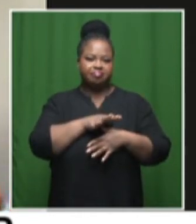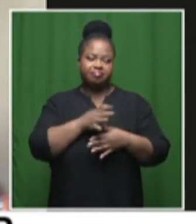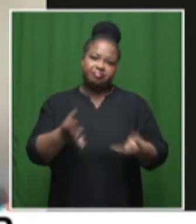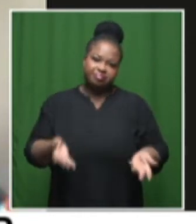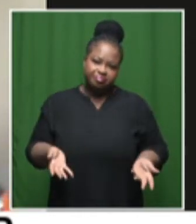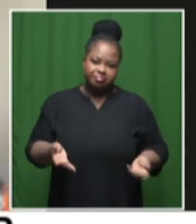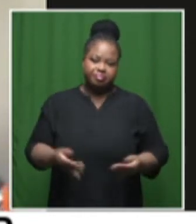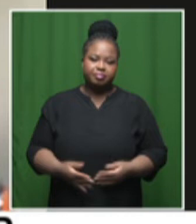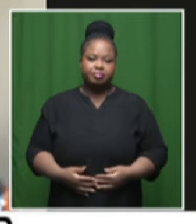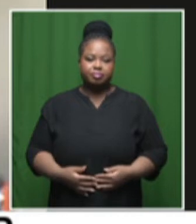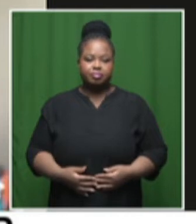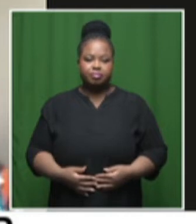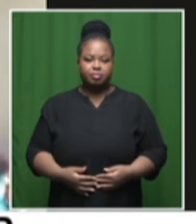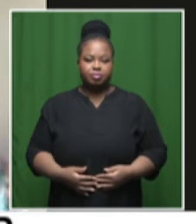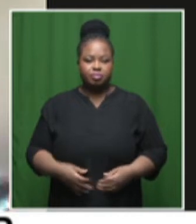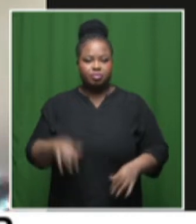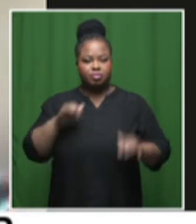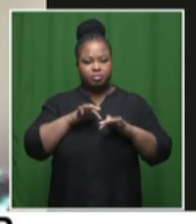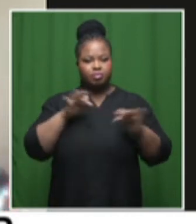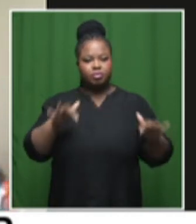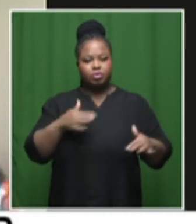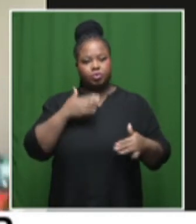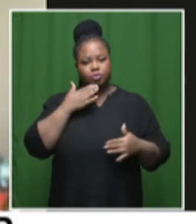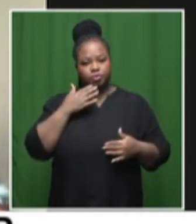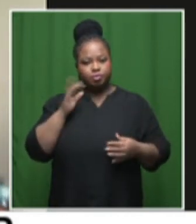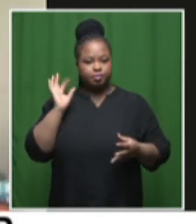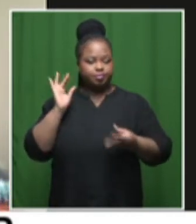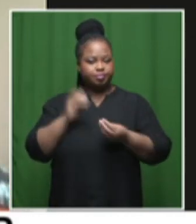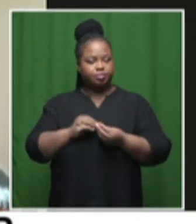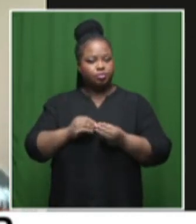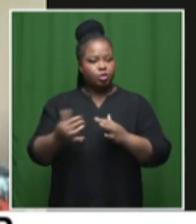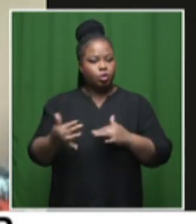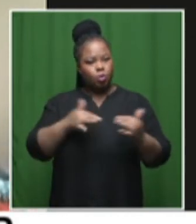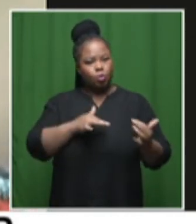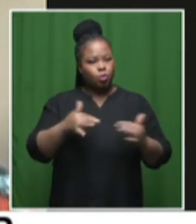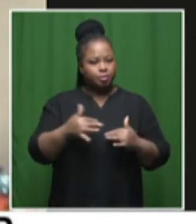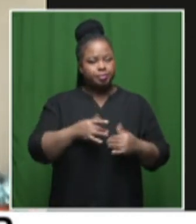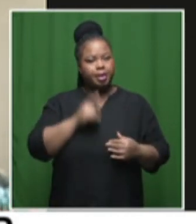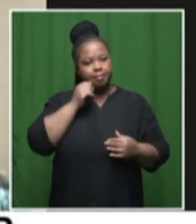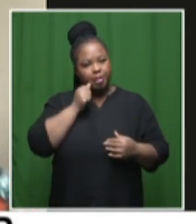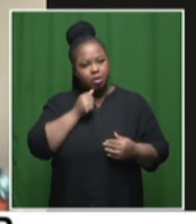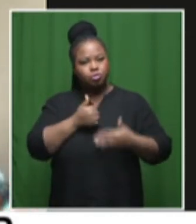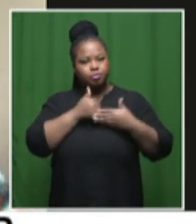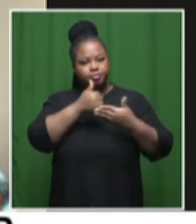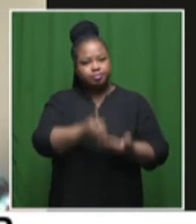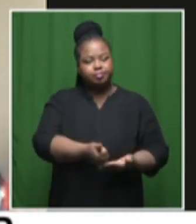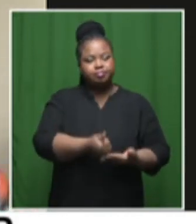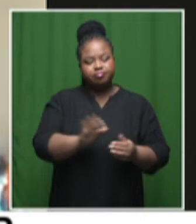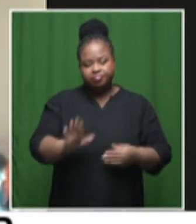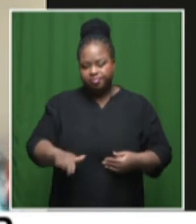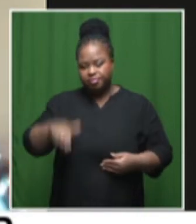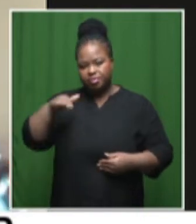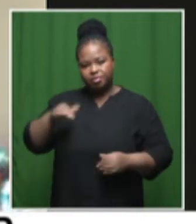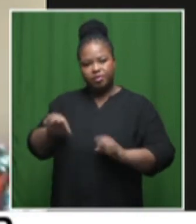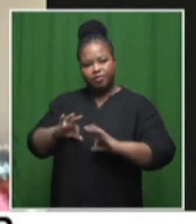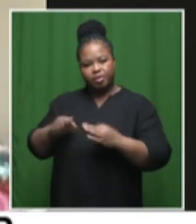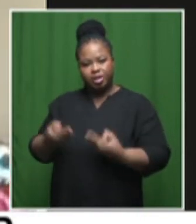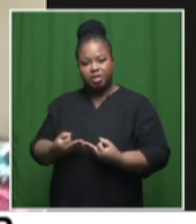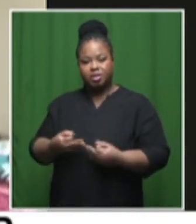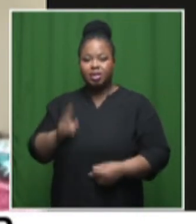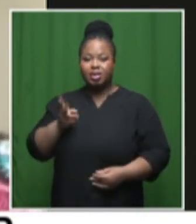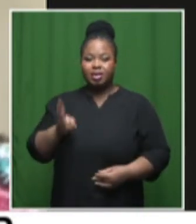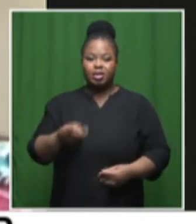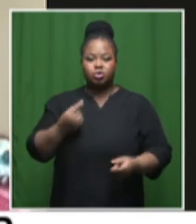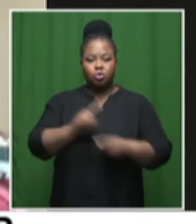the people who carried, wars through, and people who carried men through wars, and who raised families, and even went to the point of